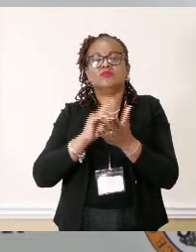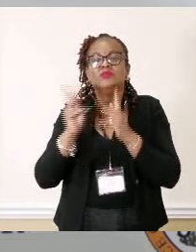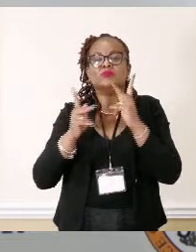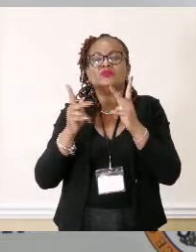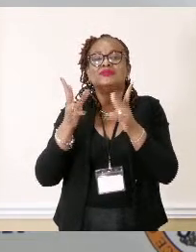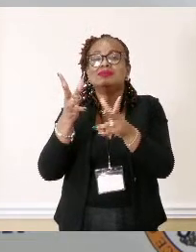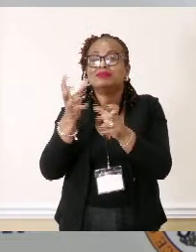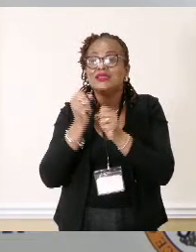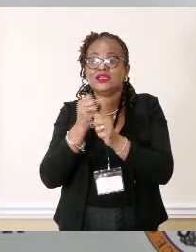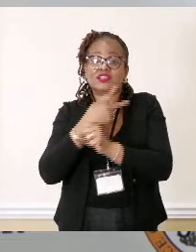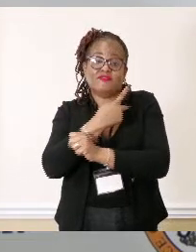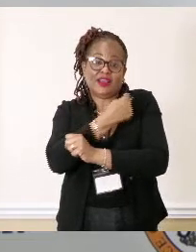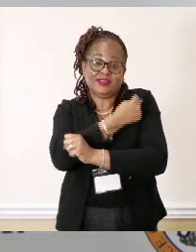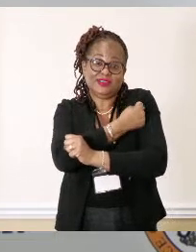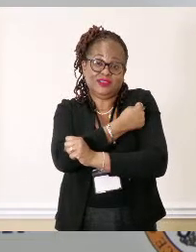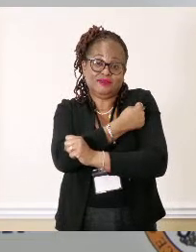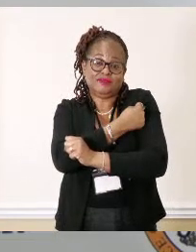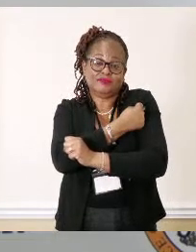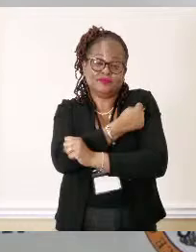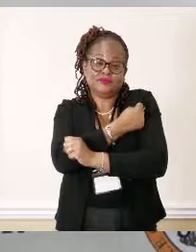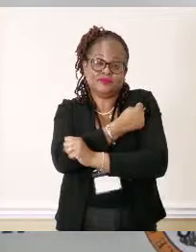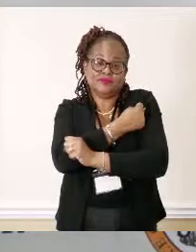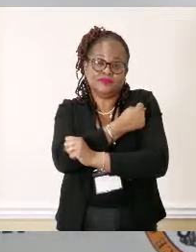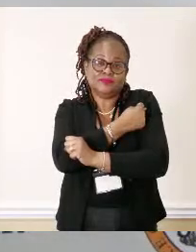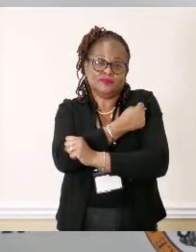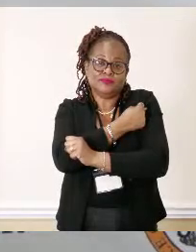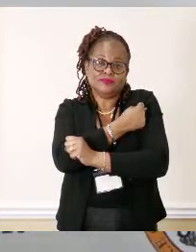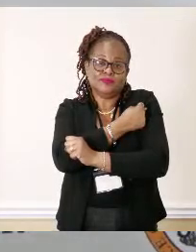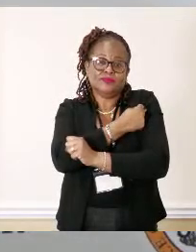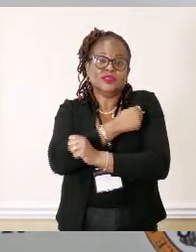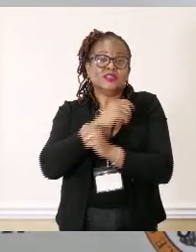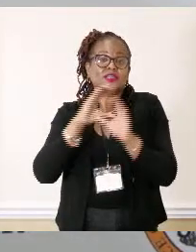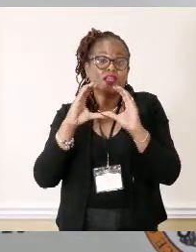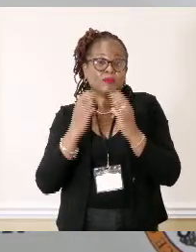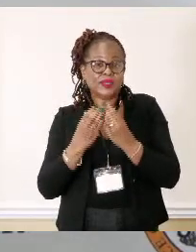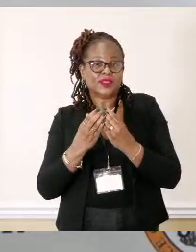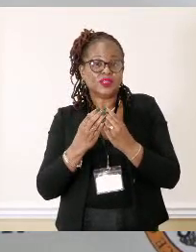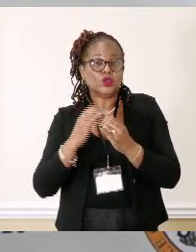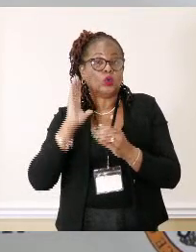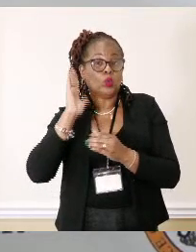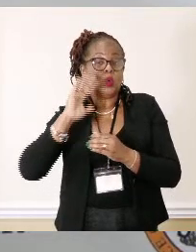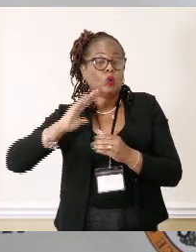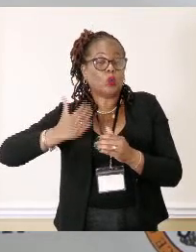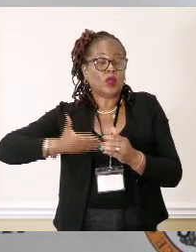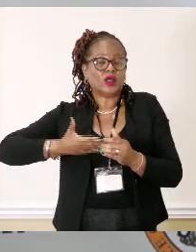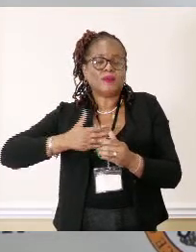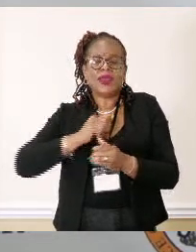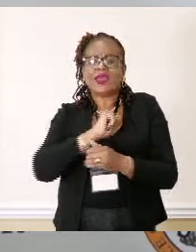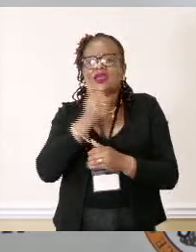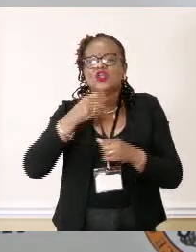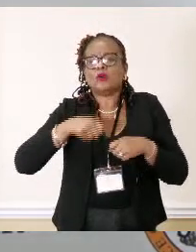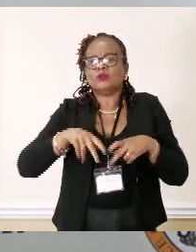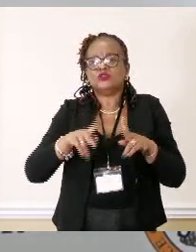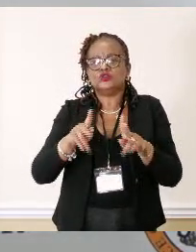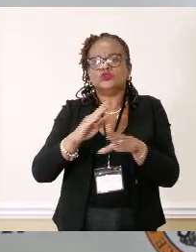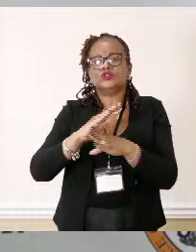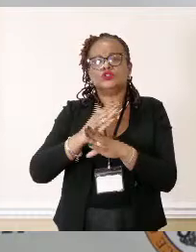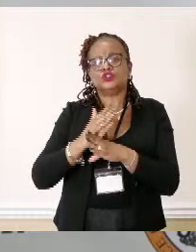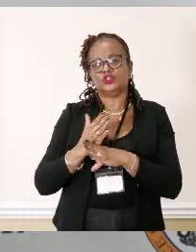vaccine? The consultative committee will welcome any opportunity to